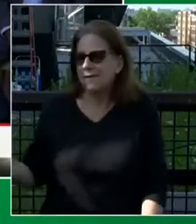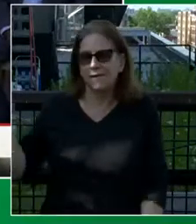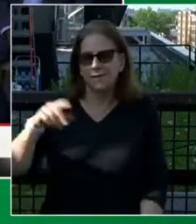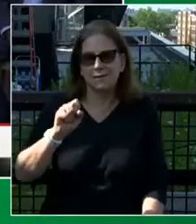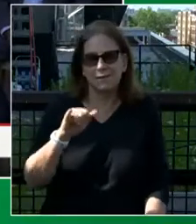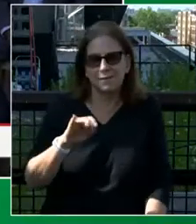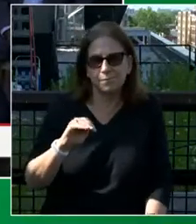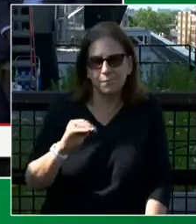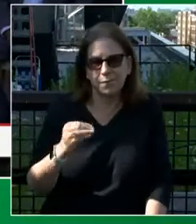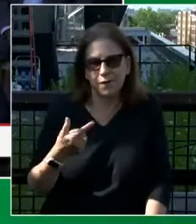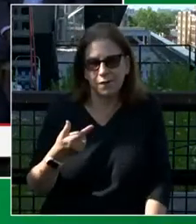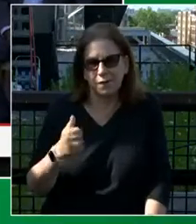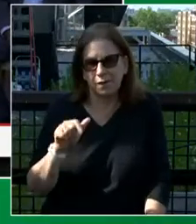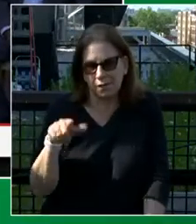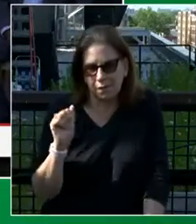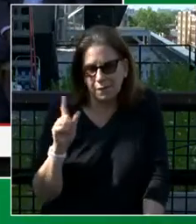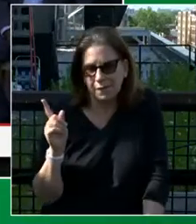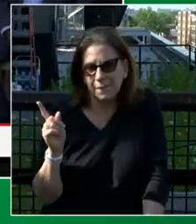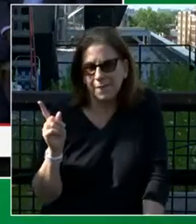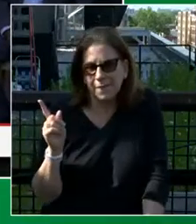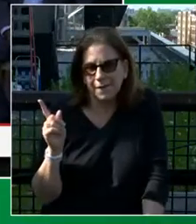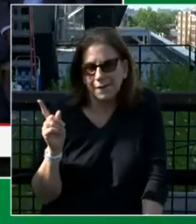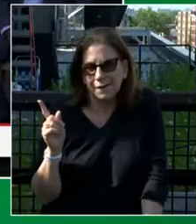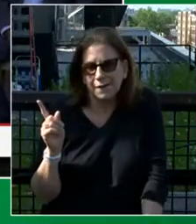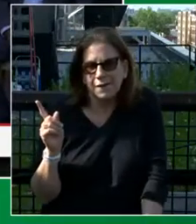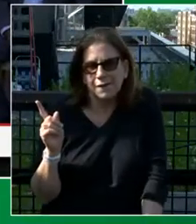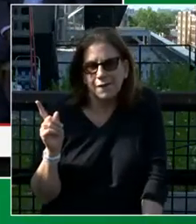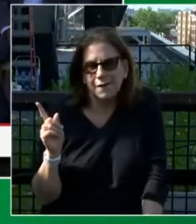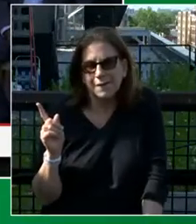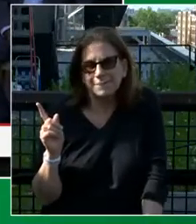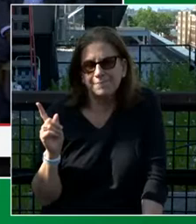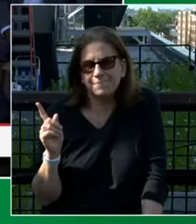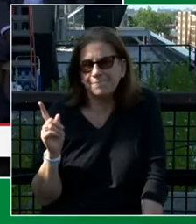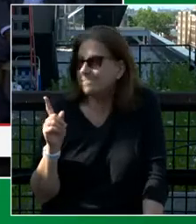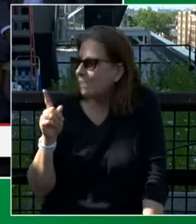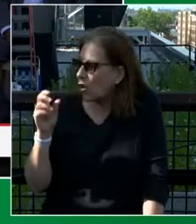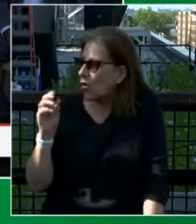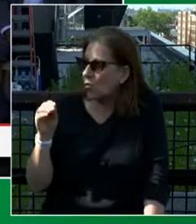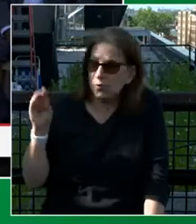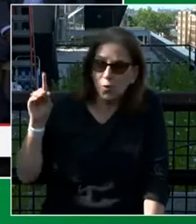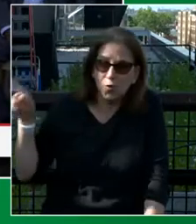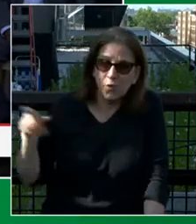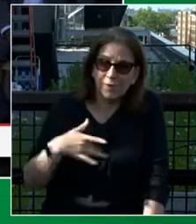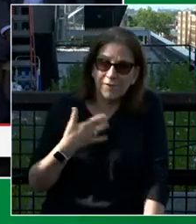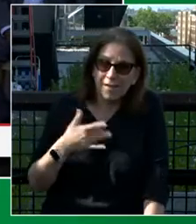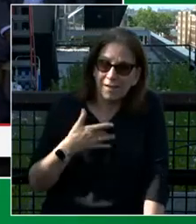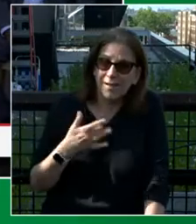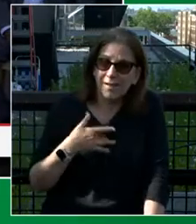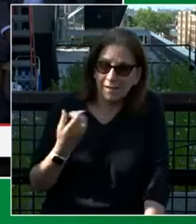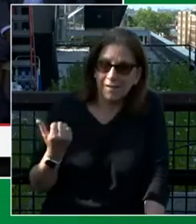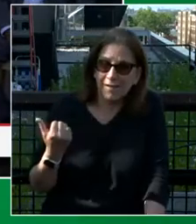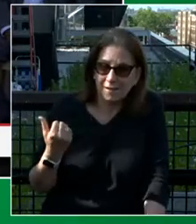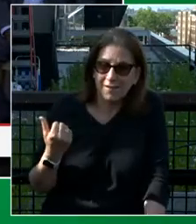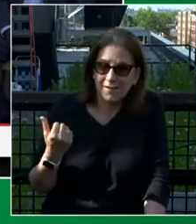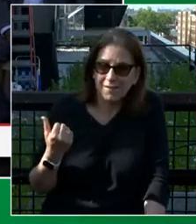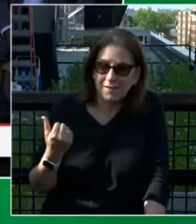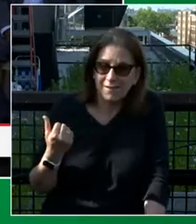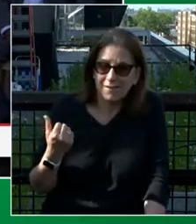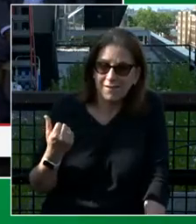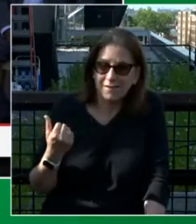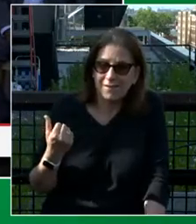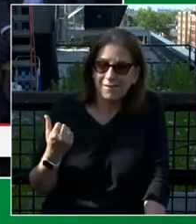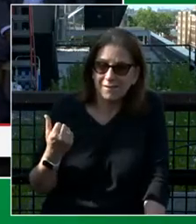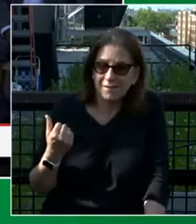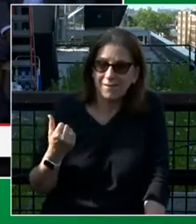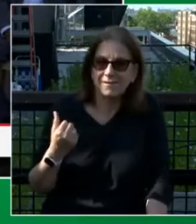guys is being a consistent and intentional civic a citizen, if you will, right? And